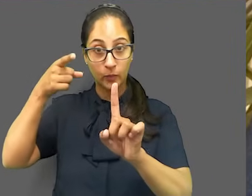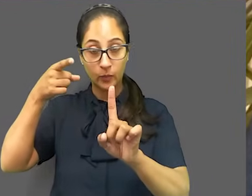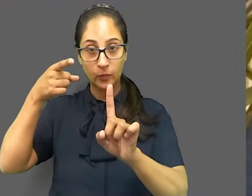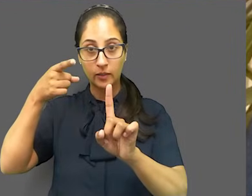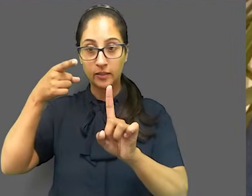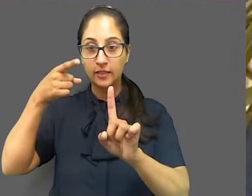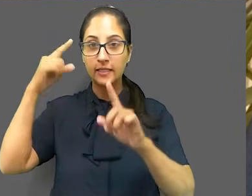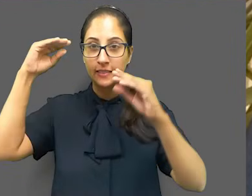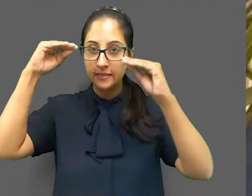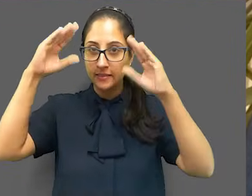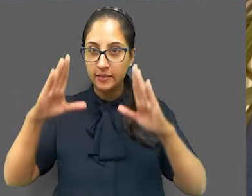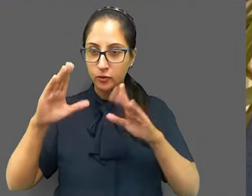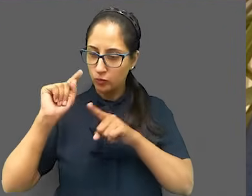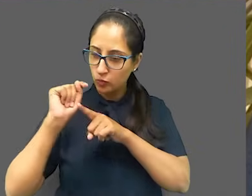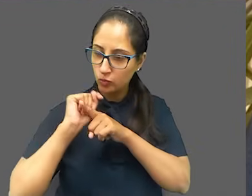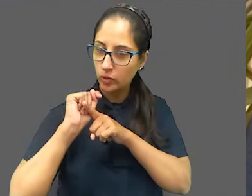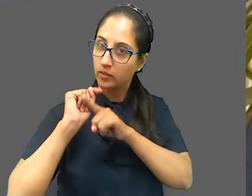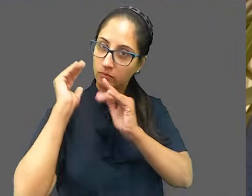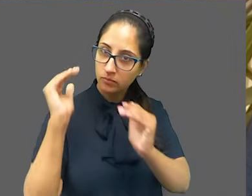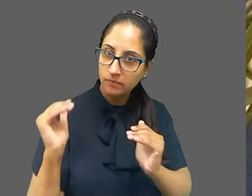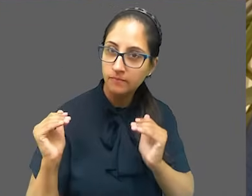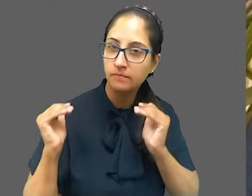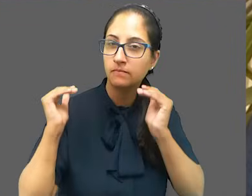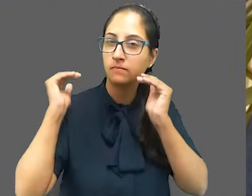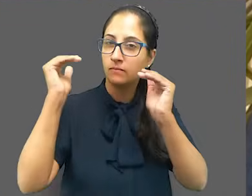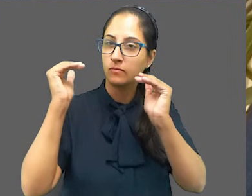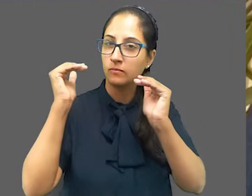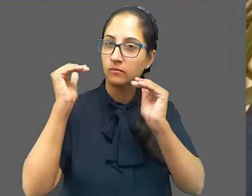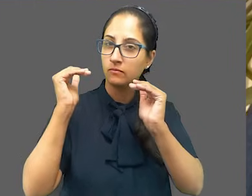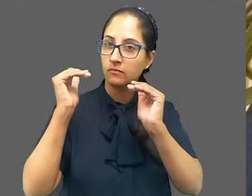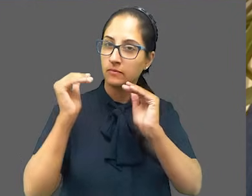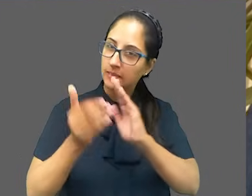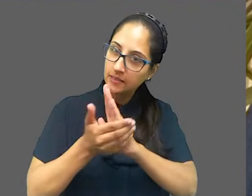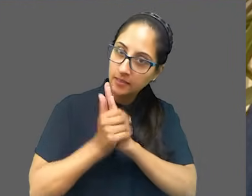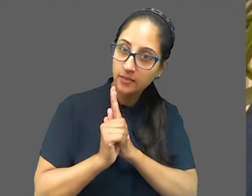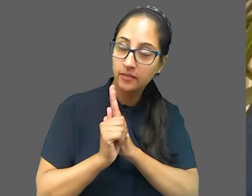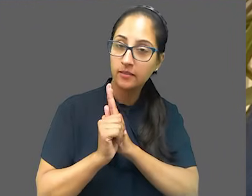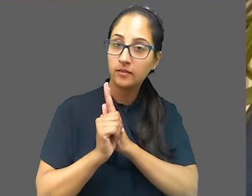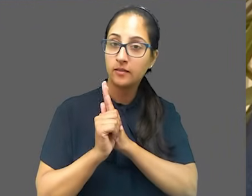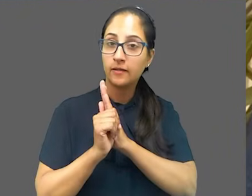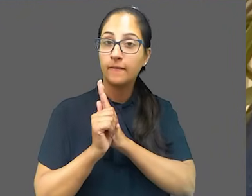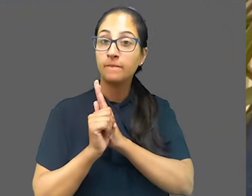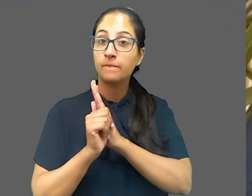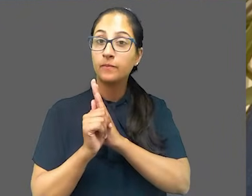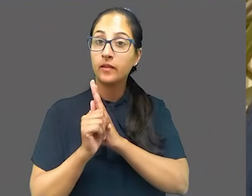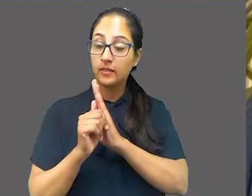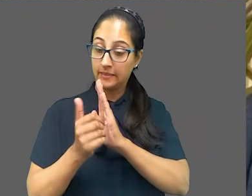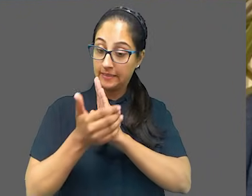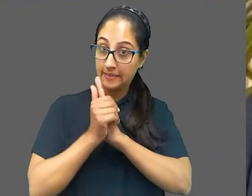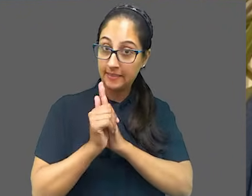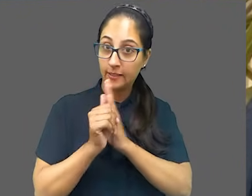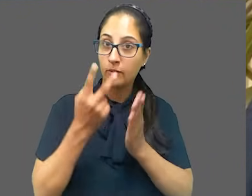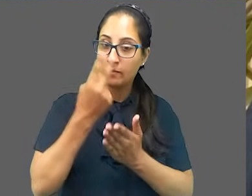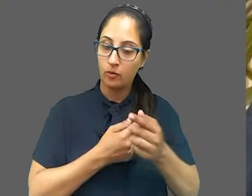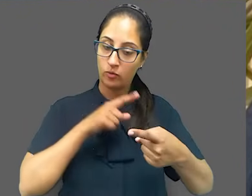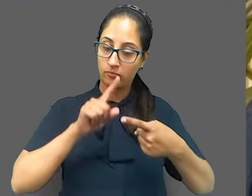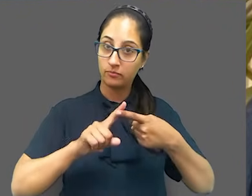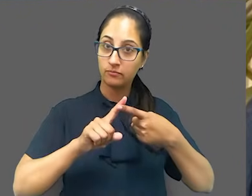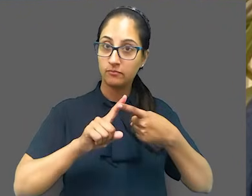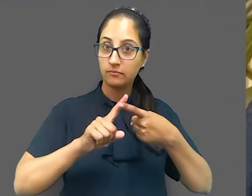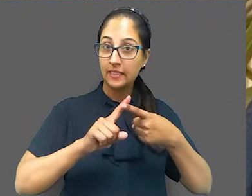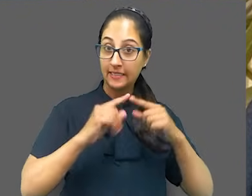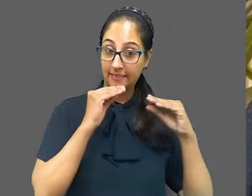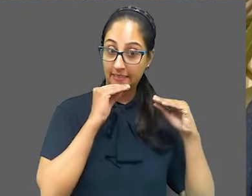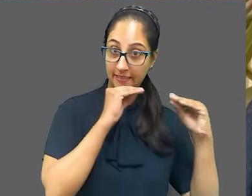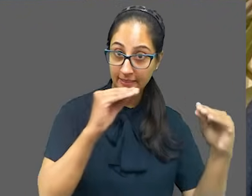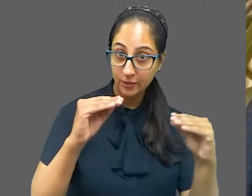develop highly trained teachers who would be trained both in the pedagogy and